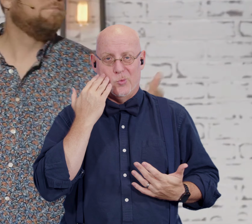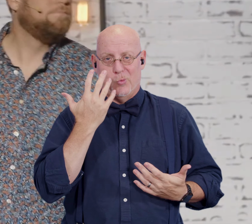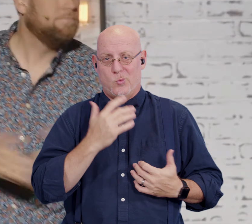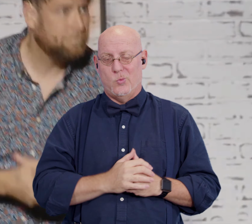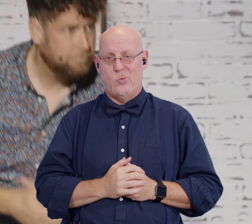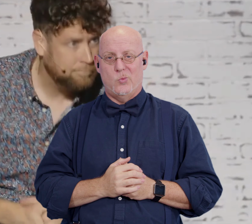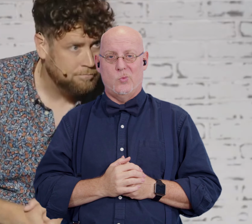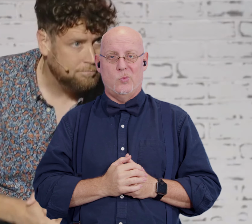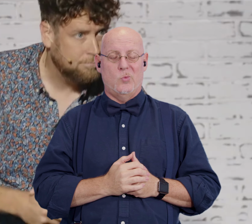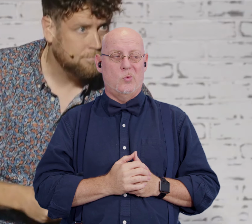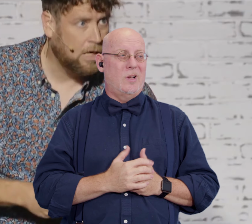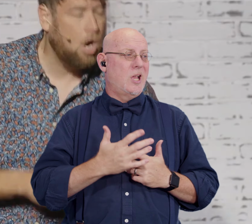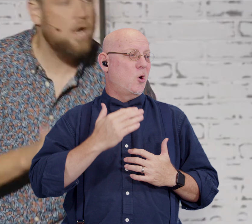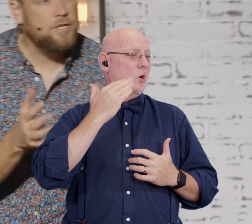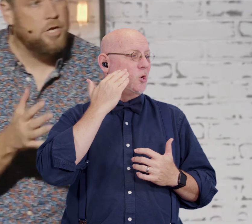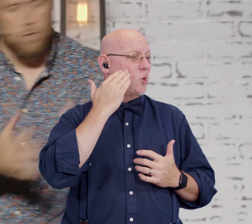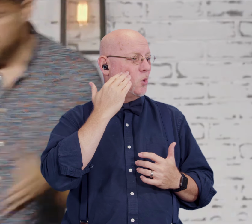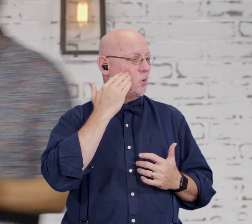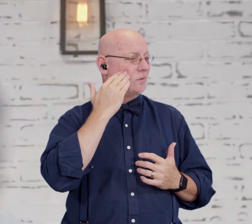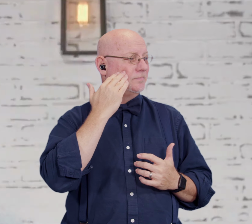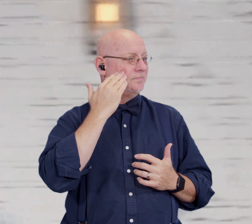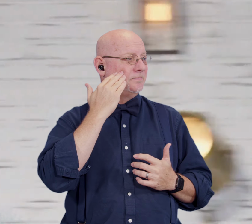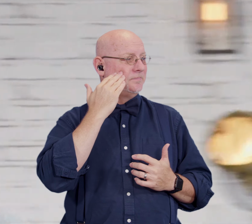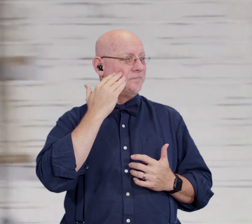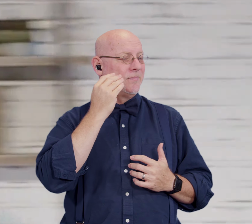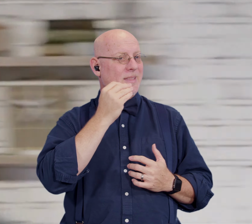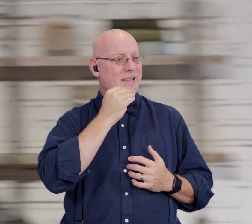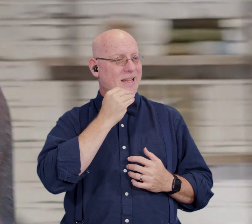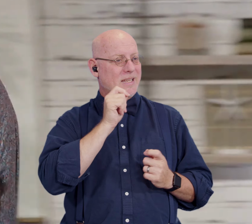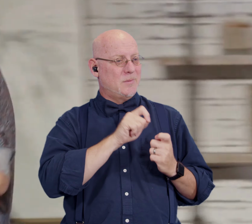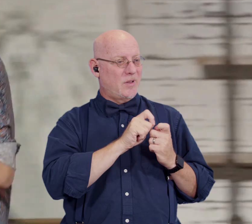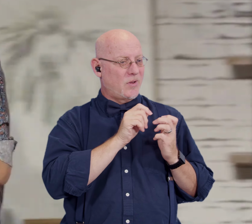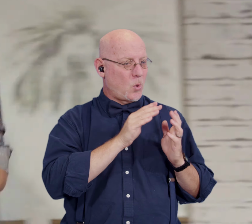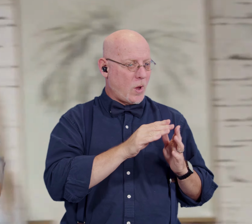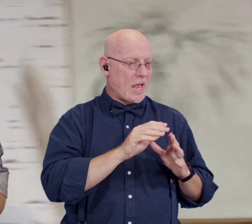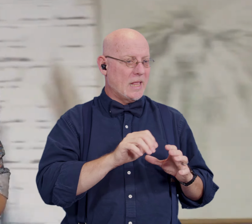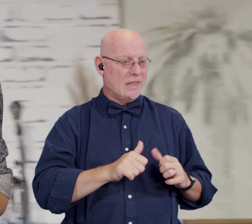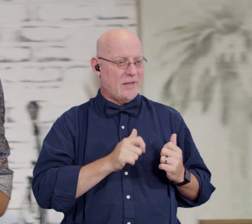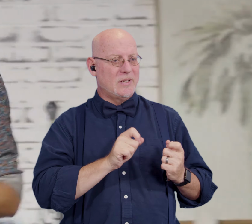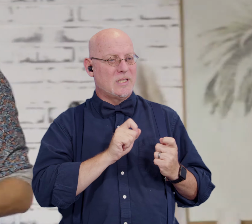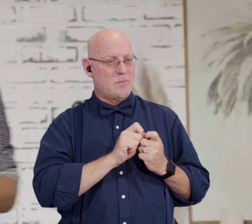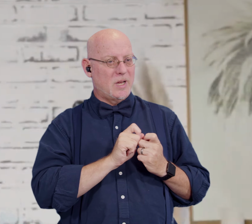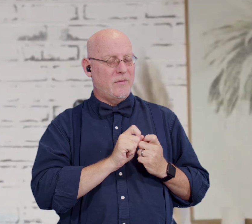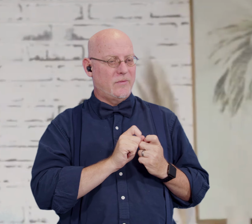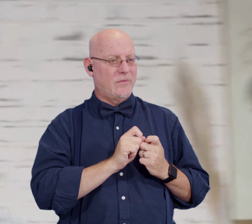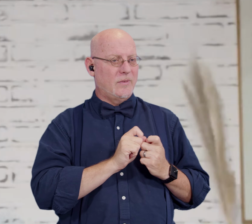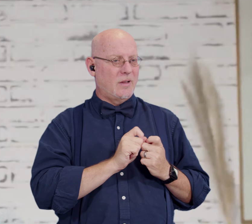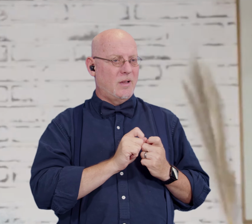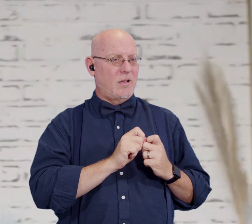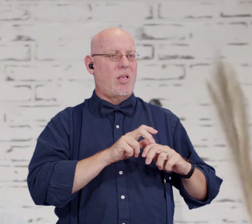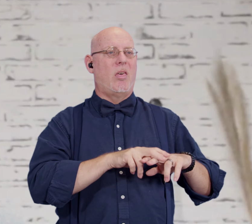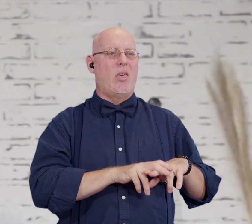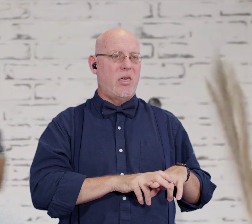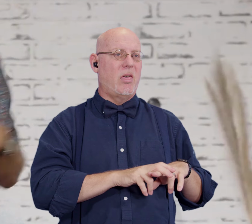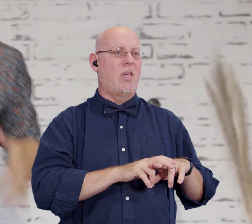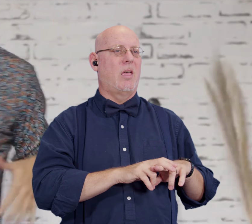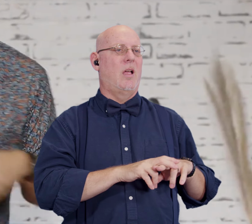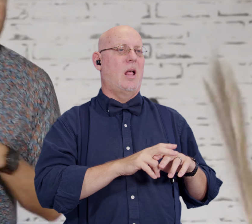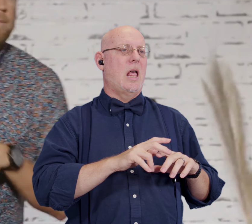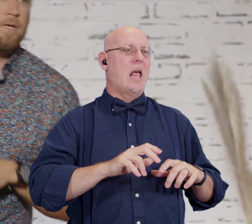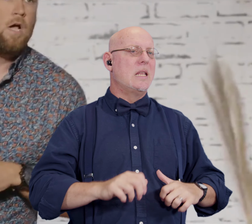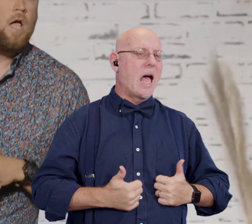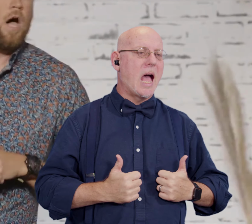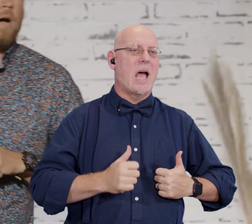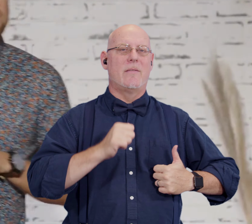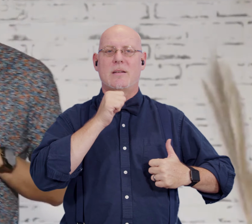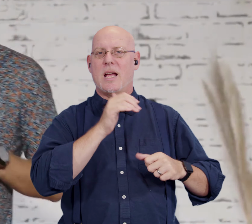knew. I already knew that I ate a certain way and lived a certain sedentary lifestyle and didn't get enough